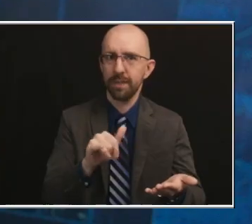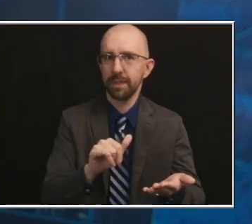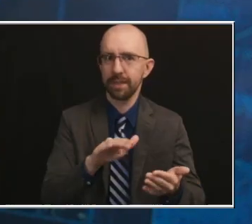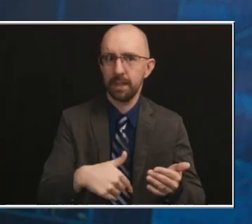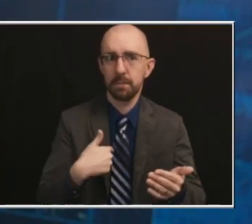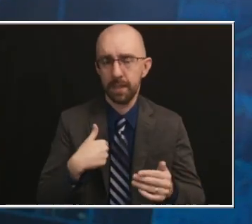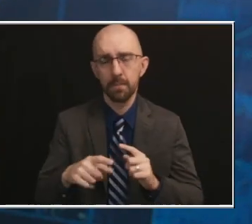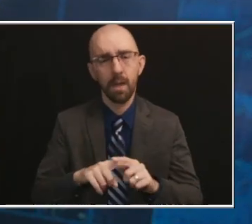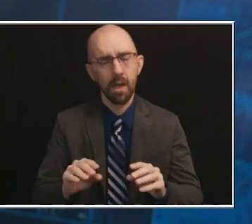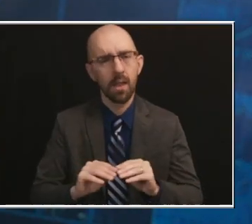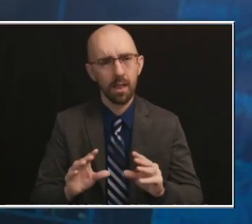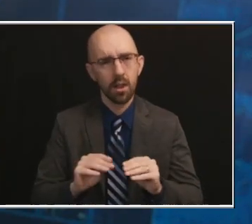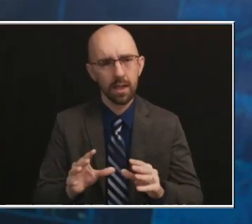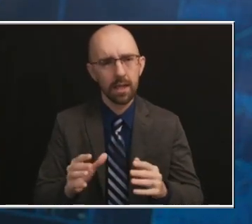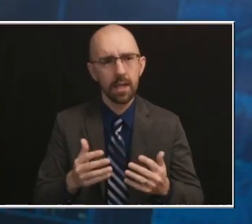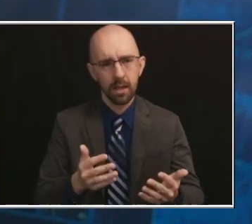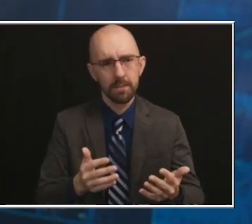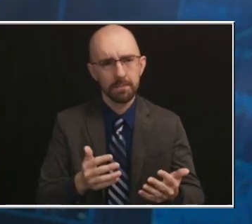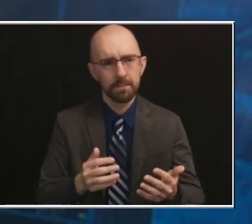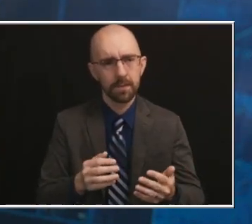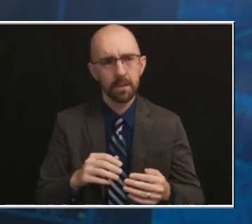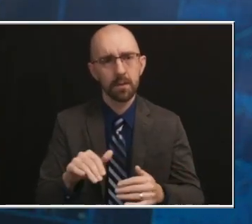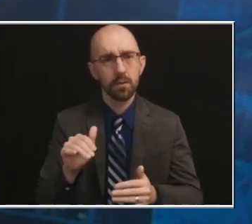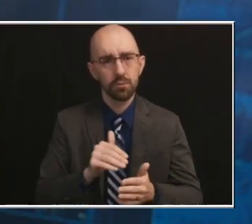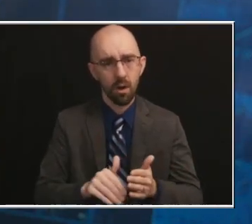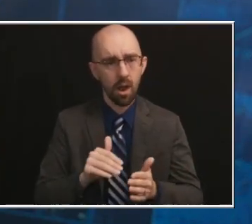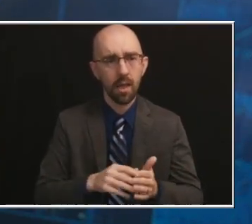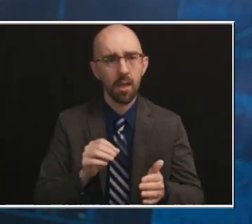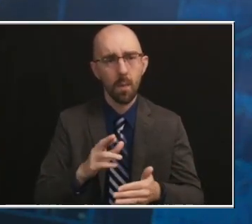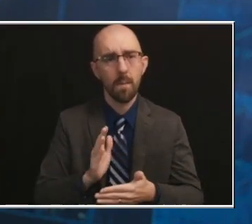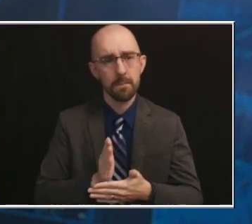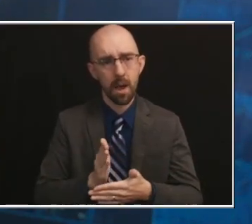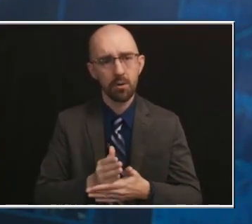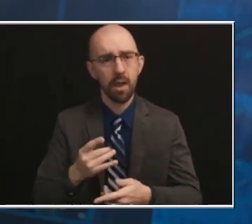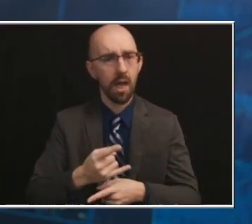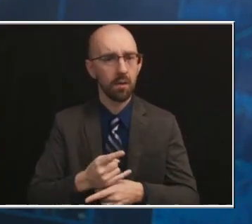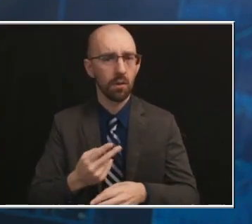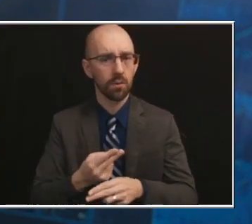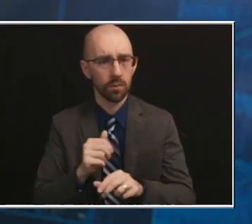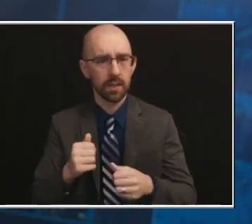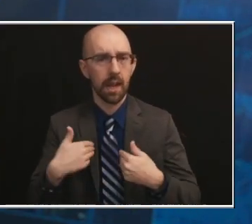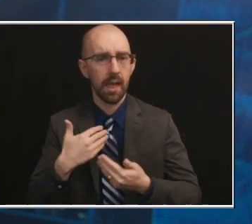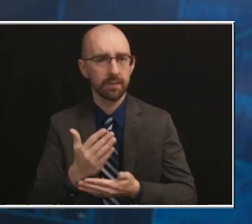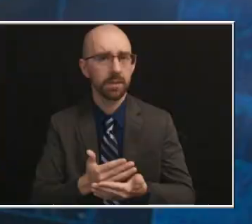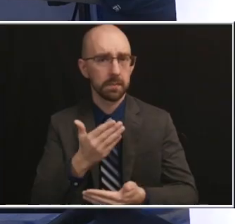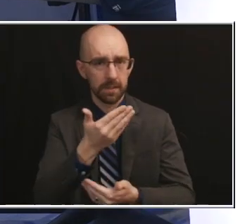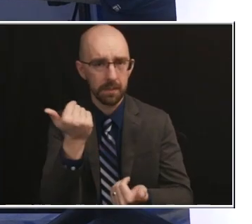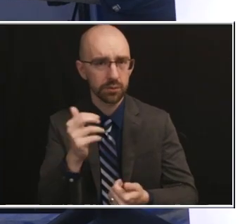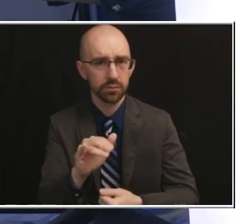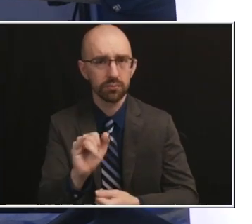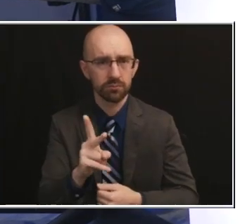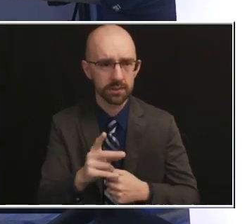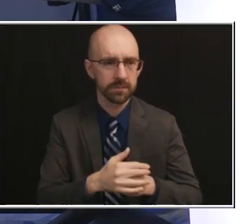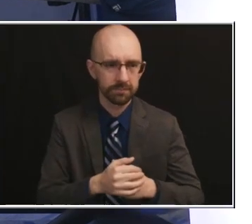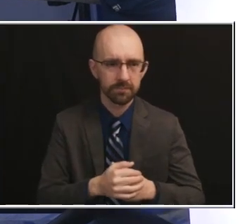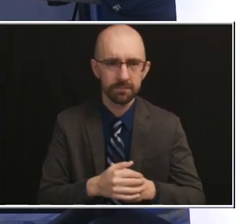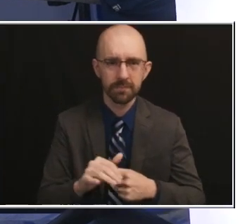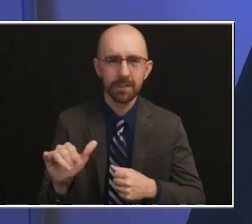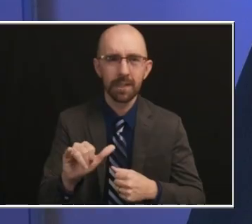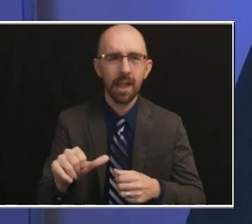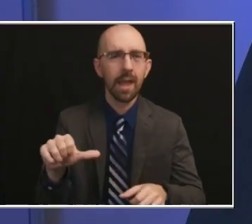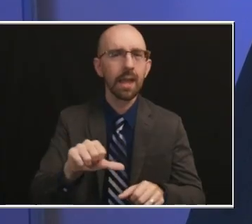clearly, chronic or even moderate alcohol use can have some dementia risk. Yeah, it's like throwing gasoline on a